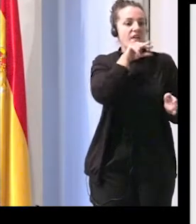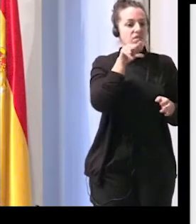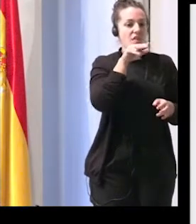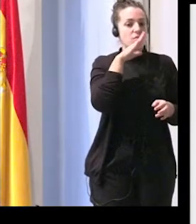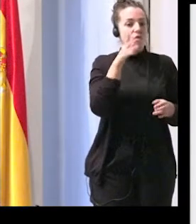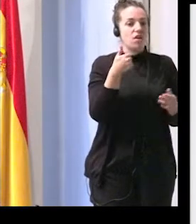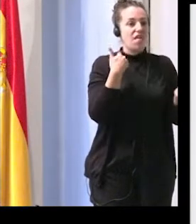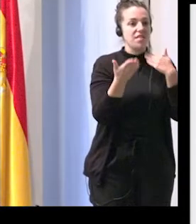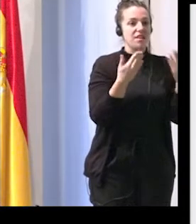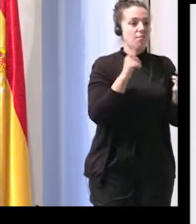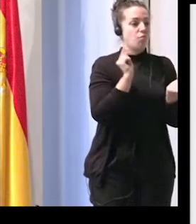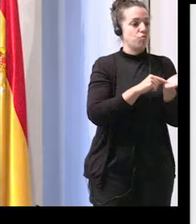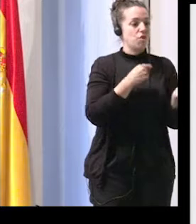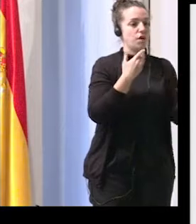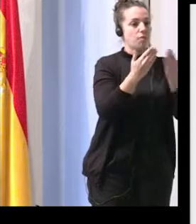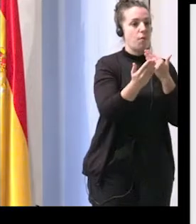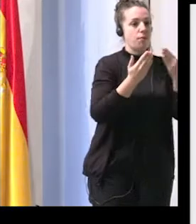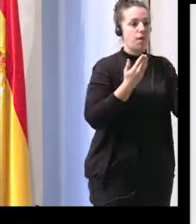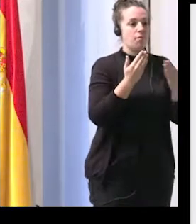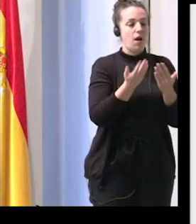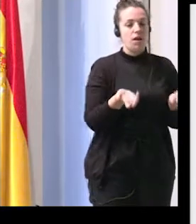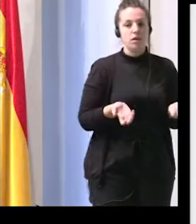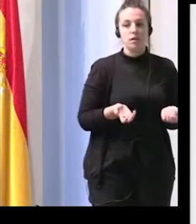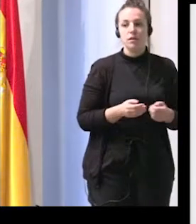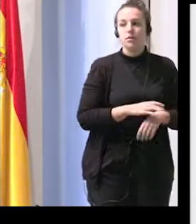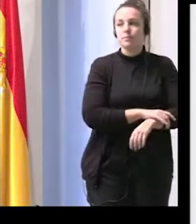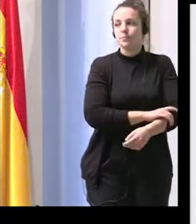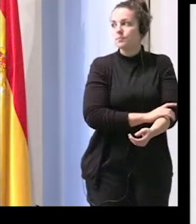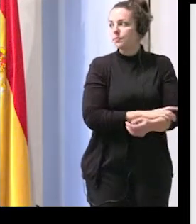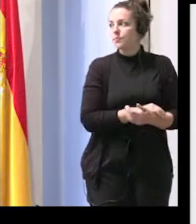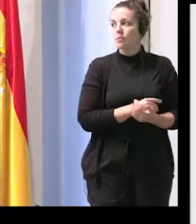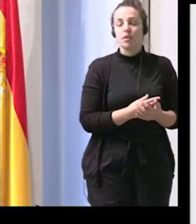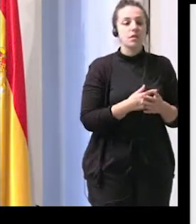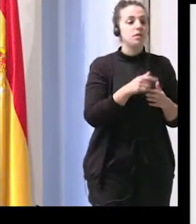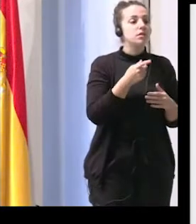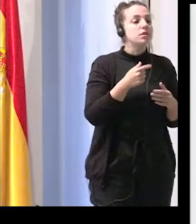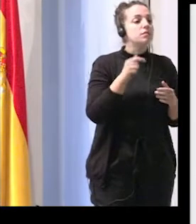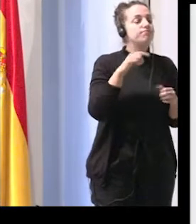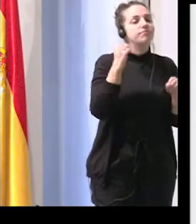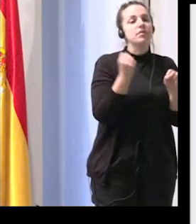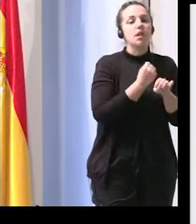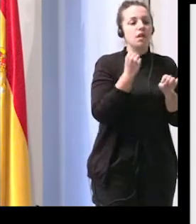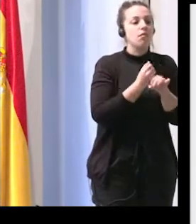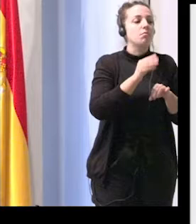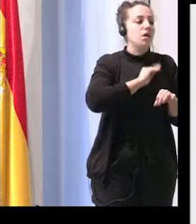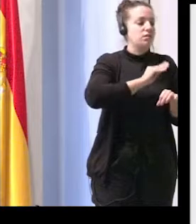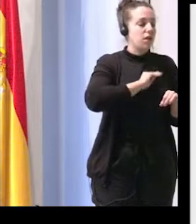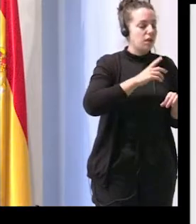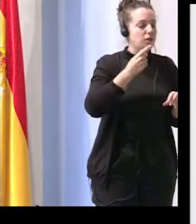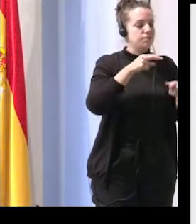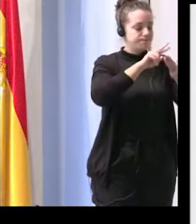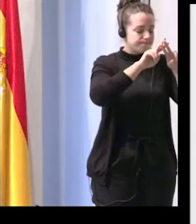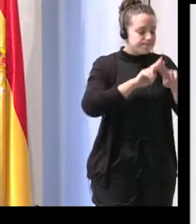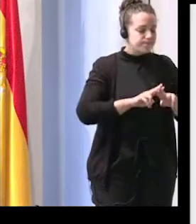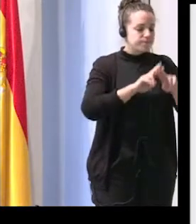quickly. Now, we do a lot of work looking at the consequences of